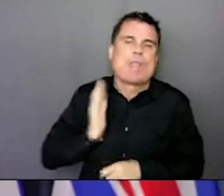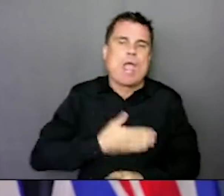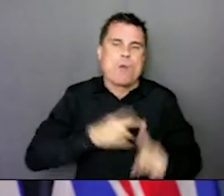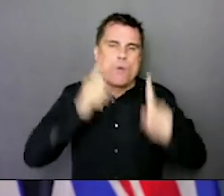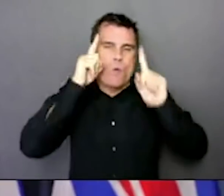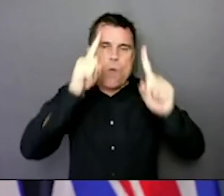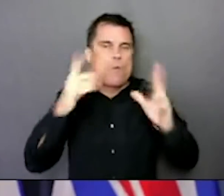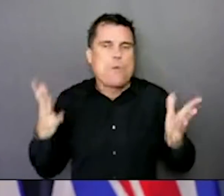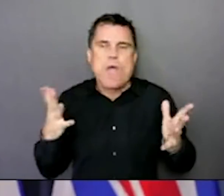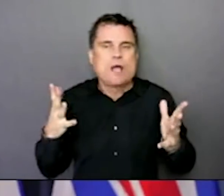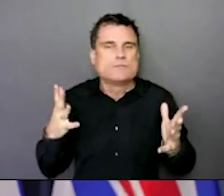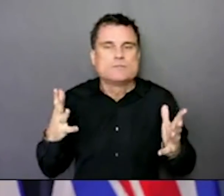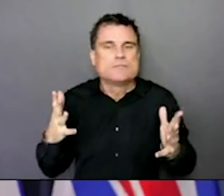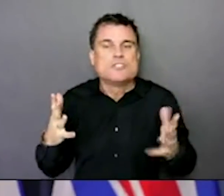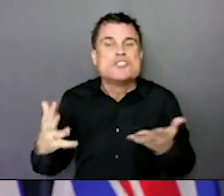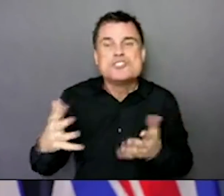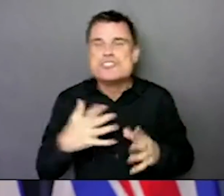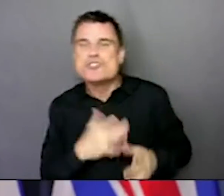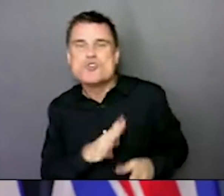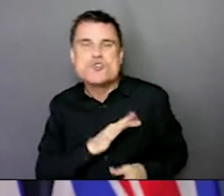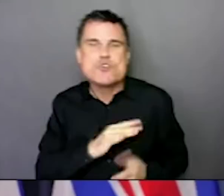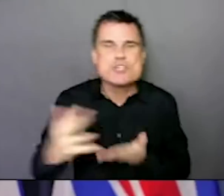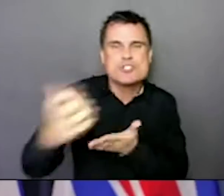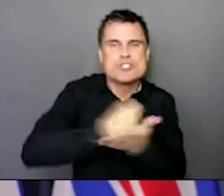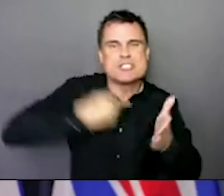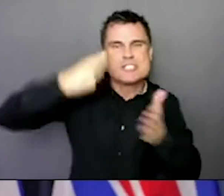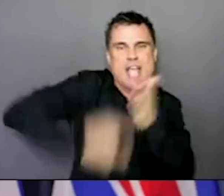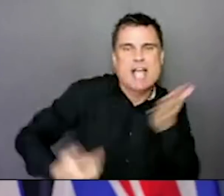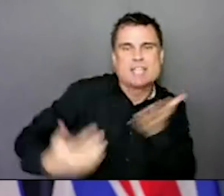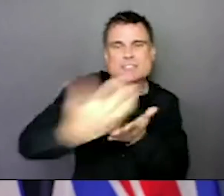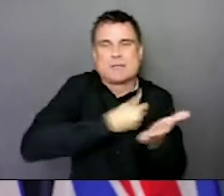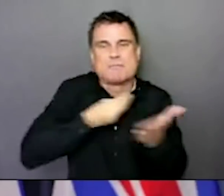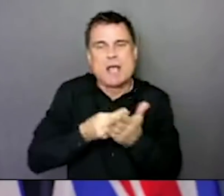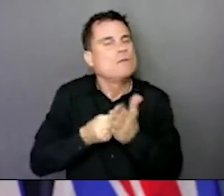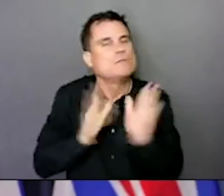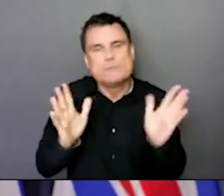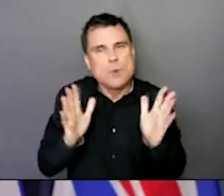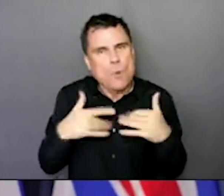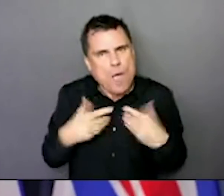to be a housing initiative, and I think it's been successful. Rob, do you have a follow-up?